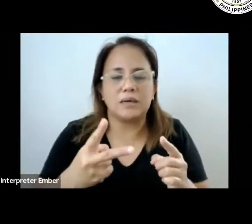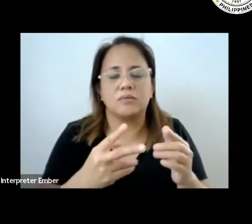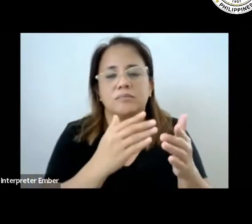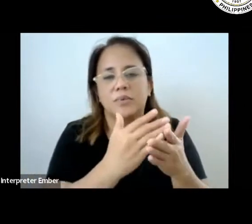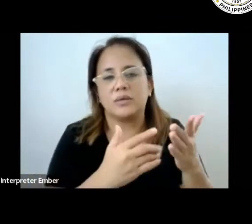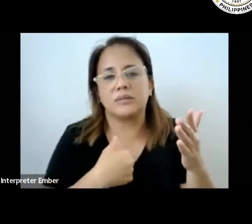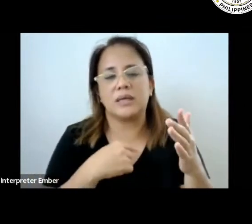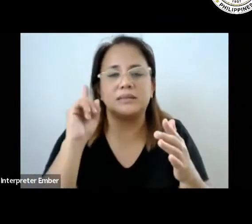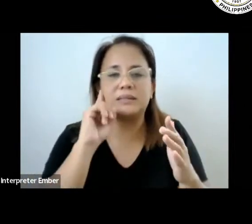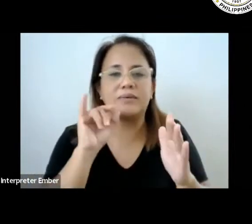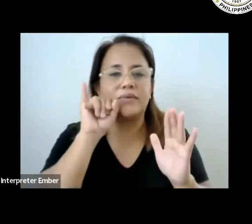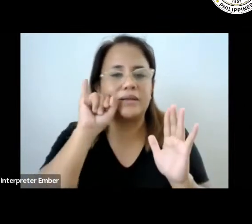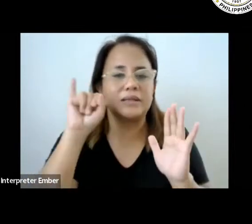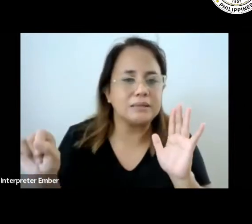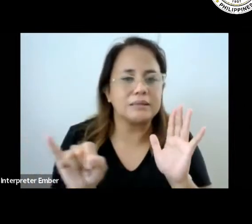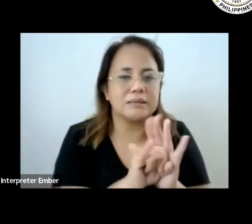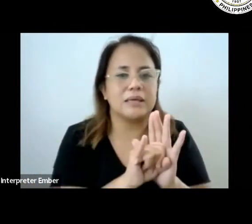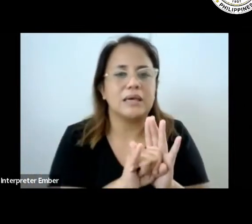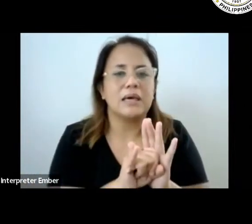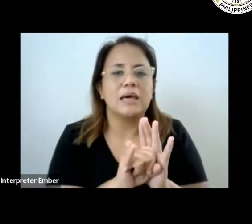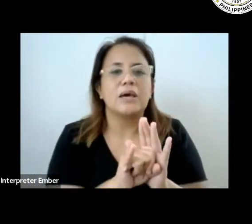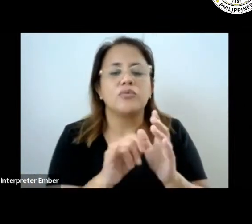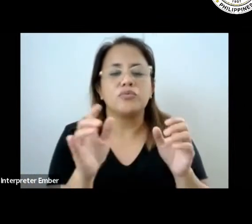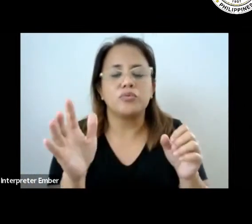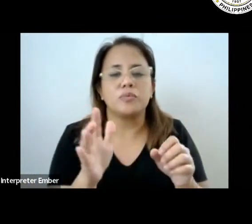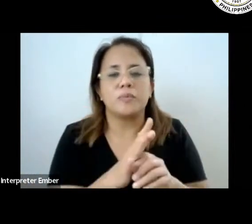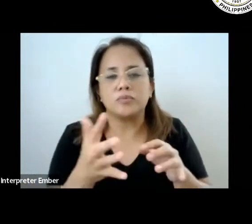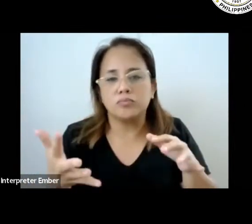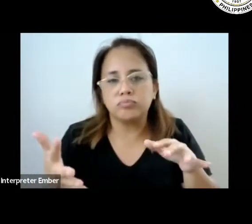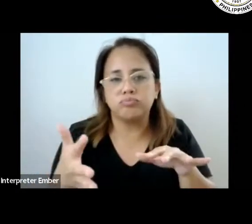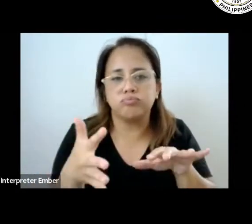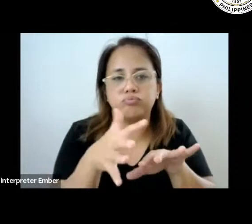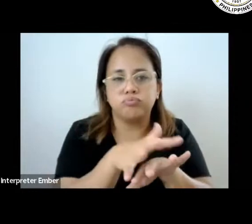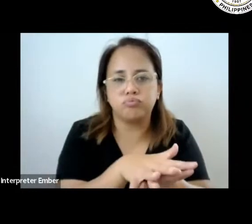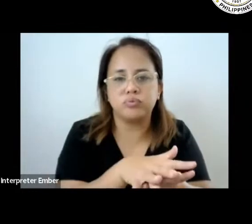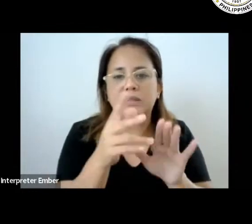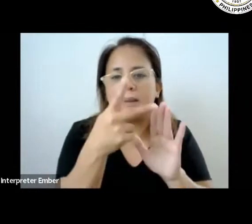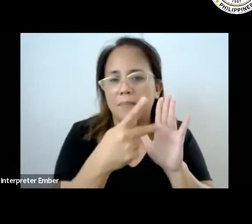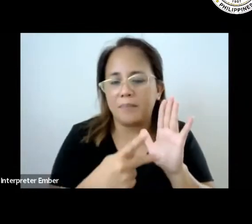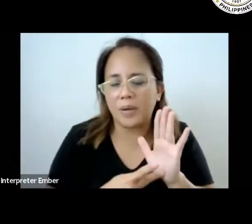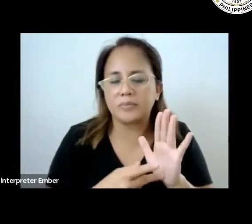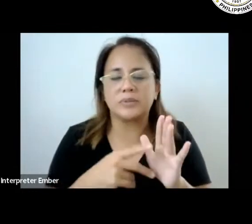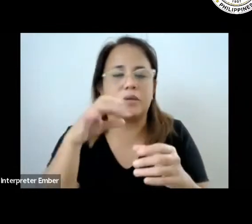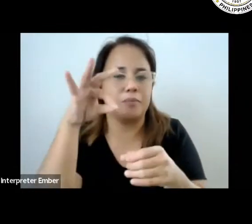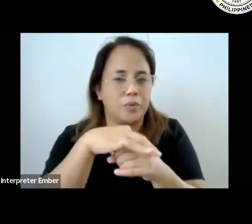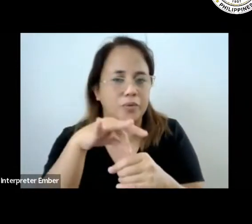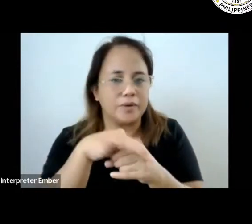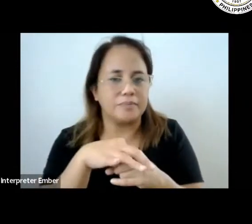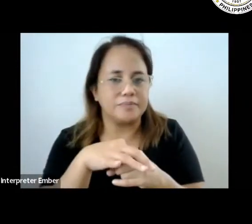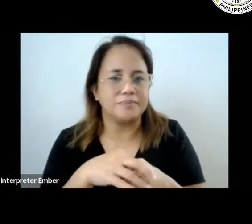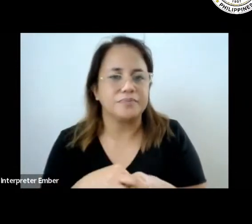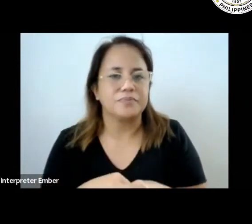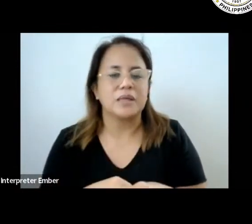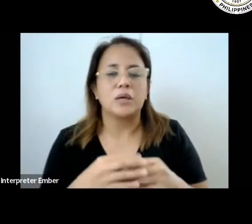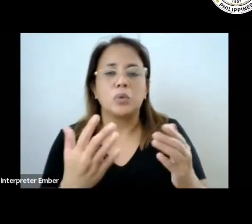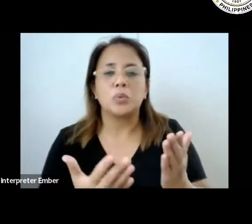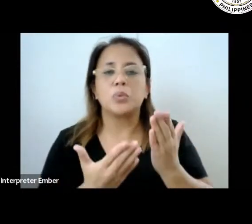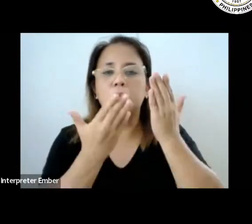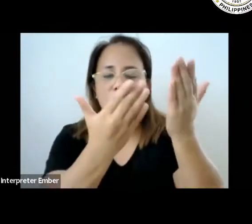deaf identity has been fully integrated in its policies and programs.